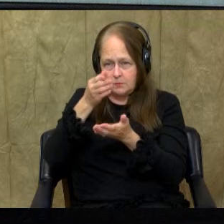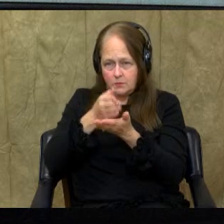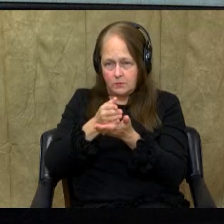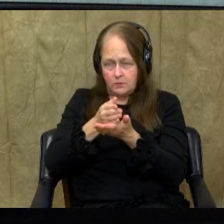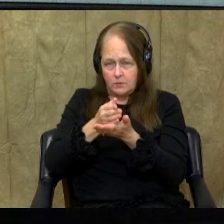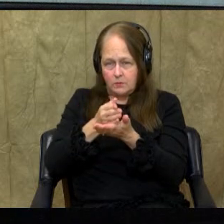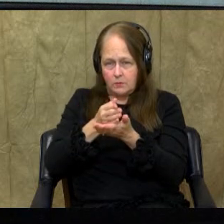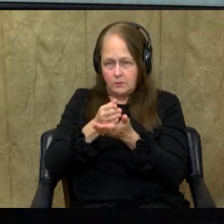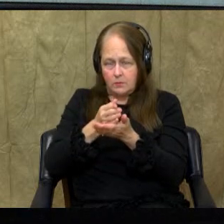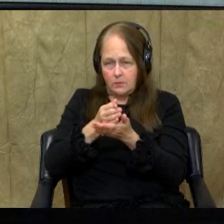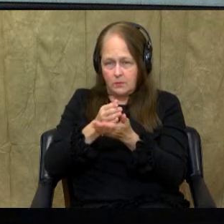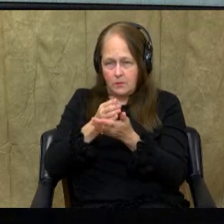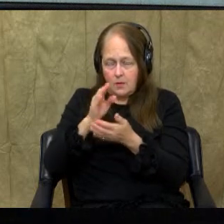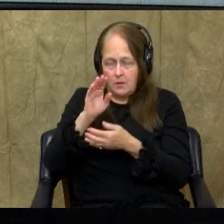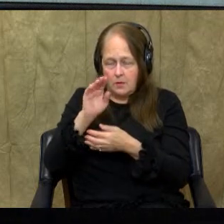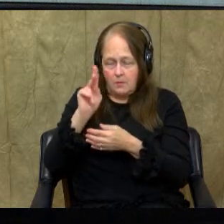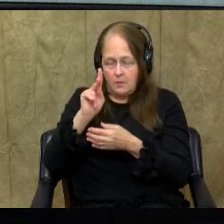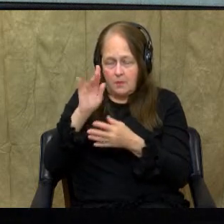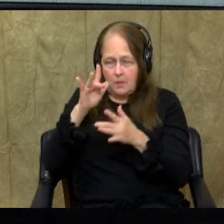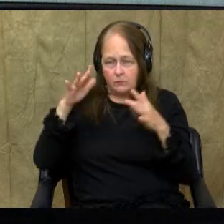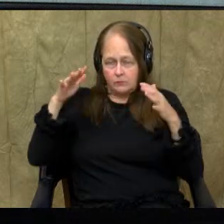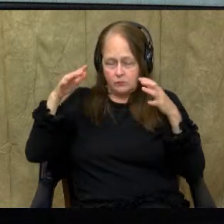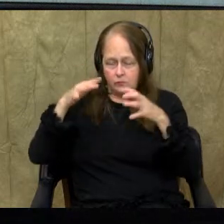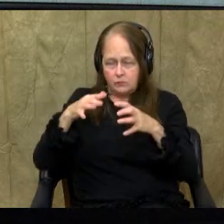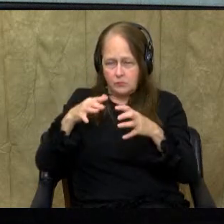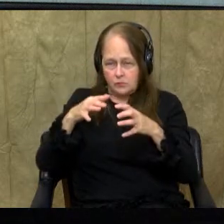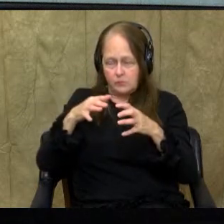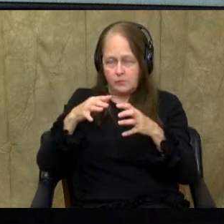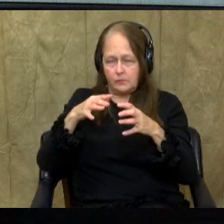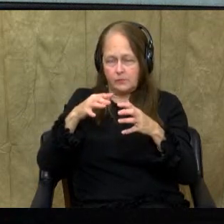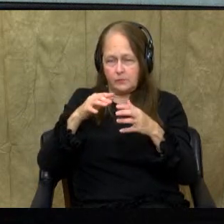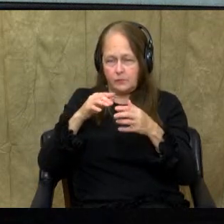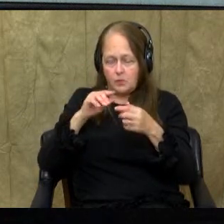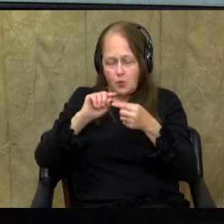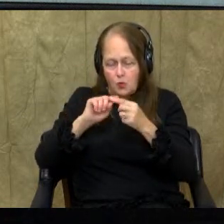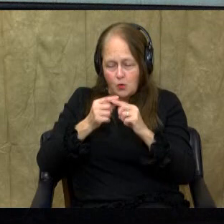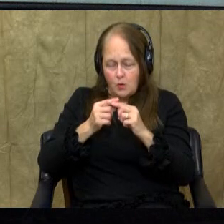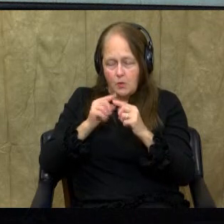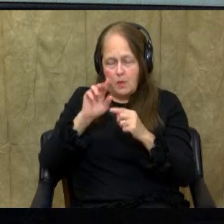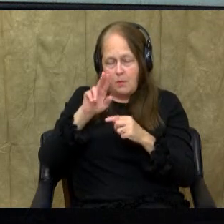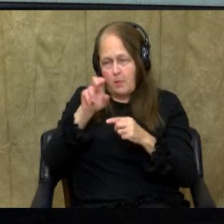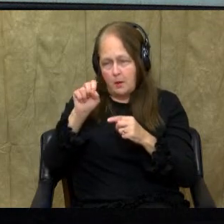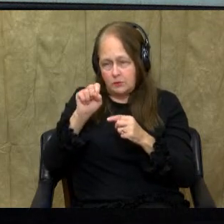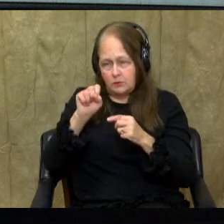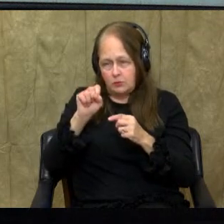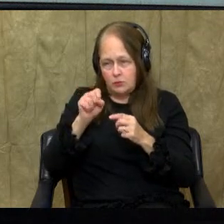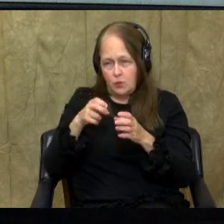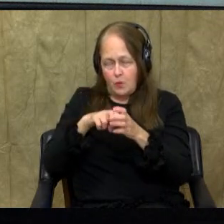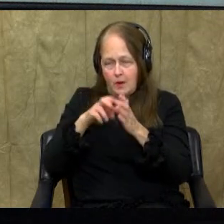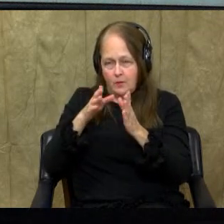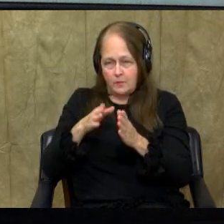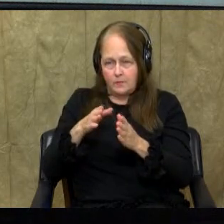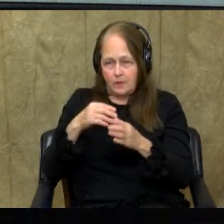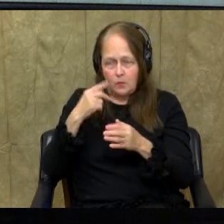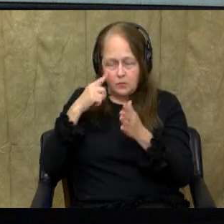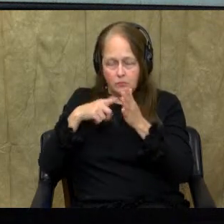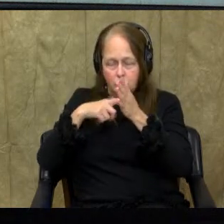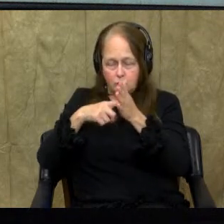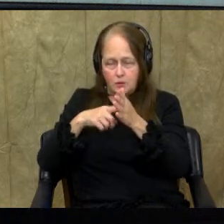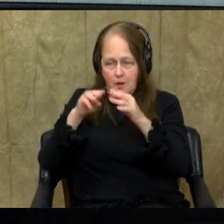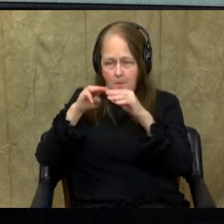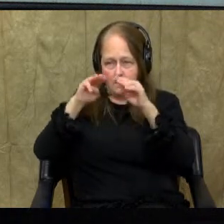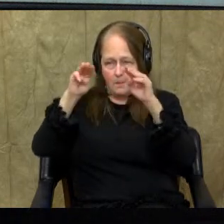youngest president elected at 43. Now, our youngest president total was Theodore Roosevelt. He came into the office, I